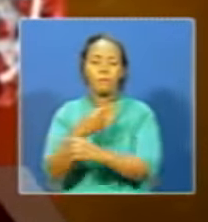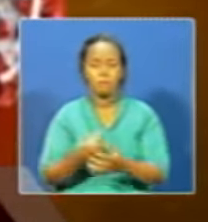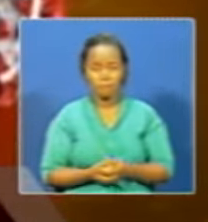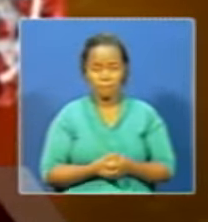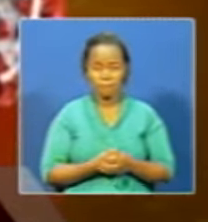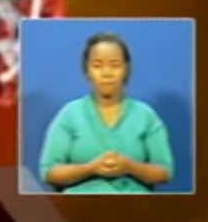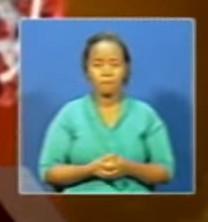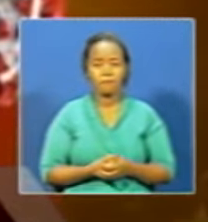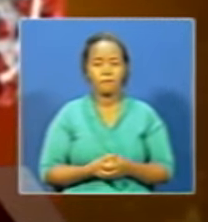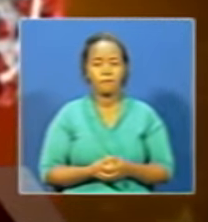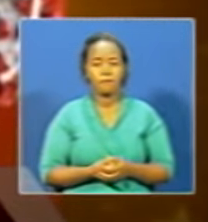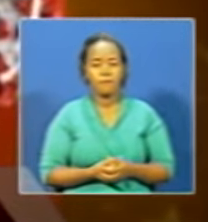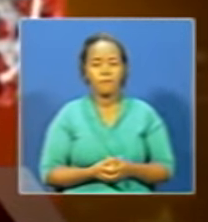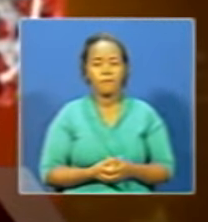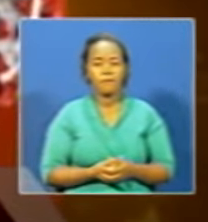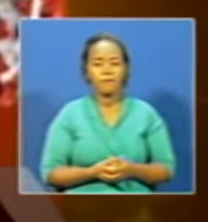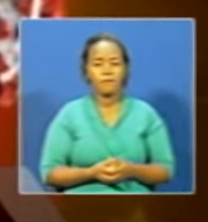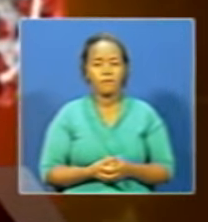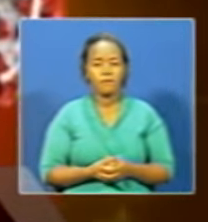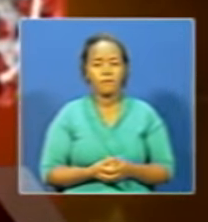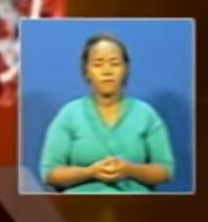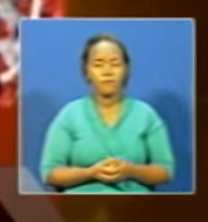countrywide.